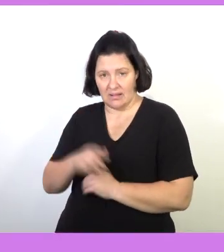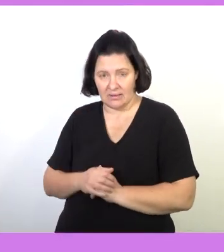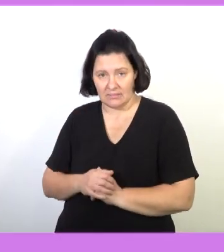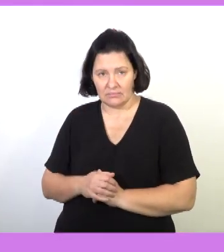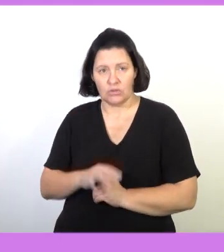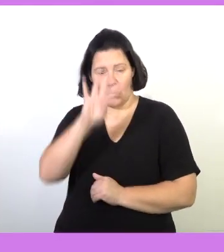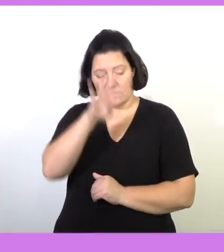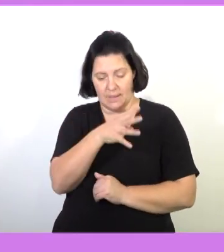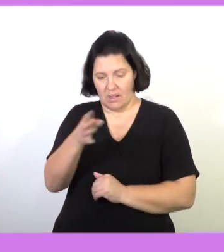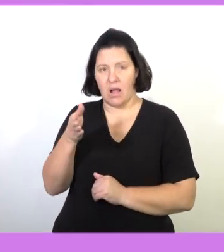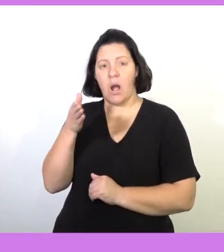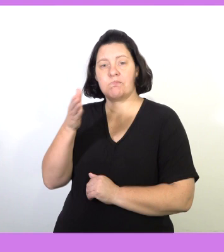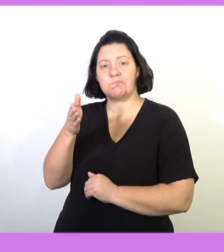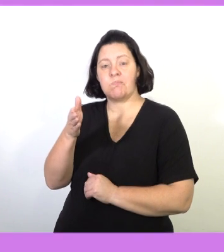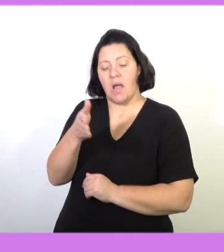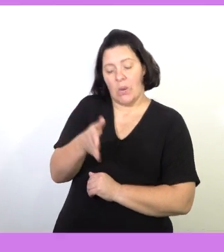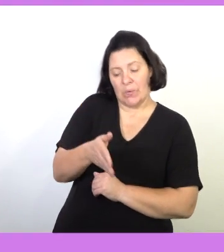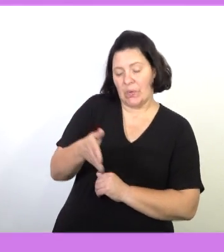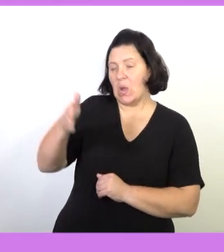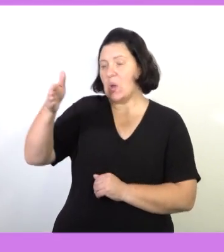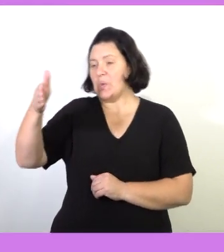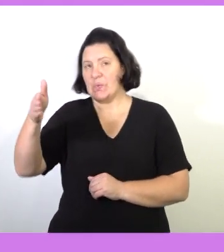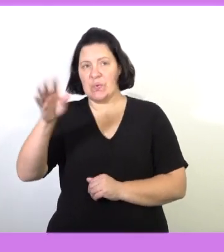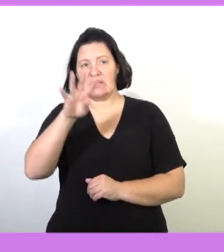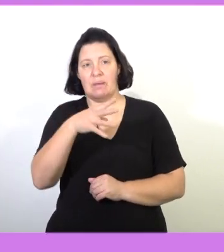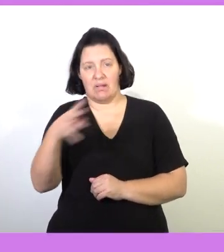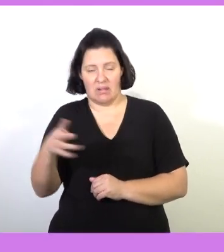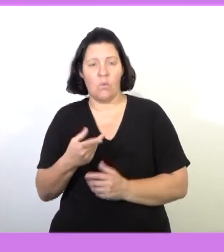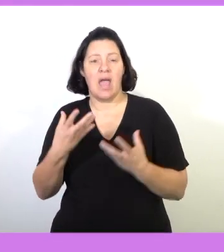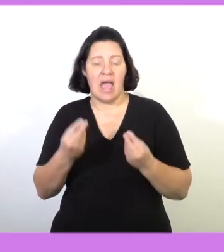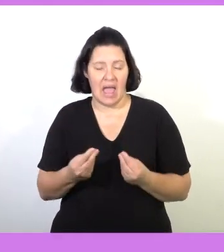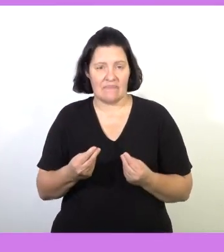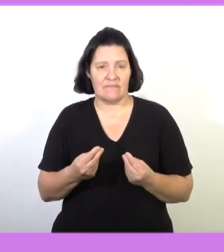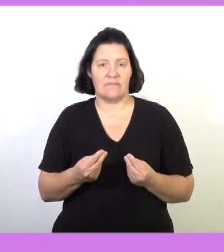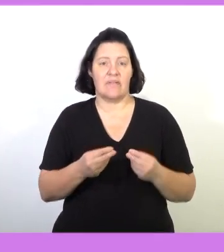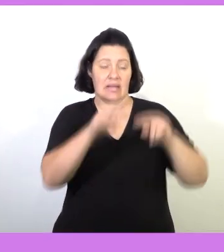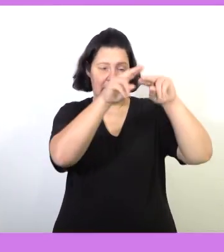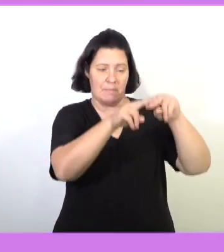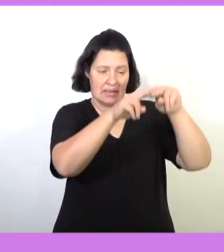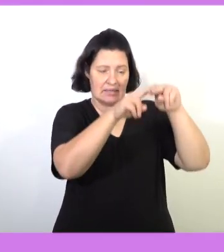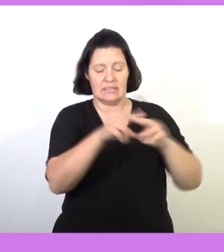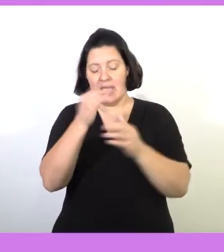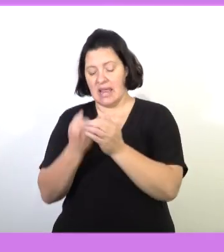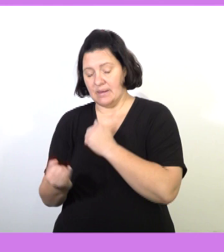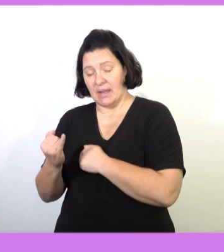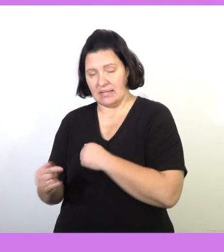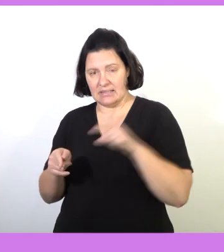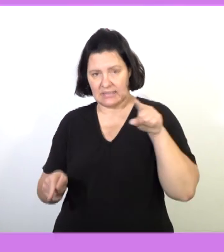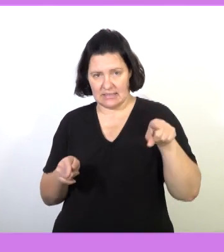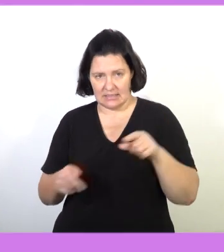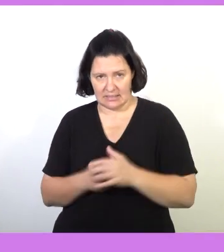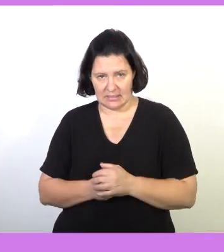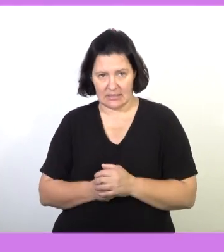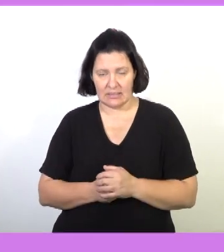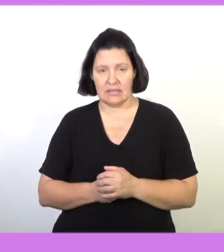below. So there is a table with missing values. From a table, we get dependent and independent variables.